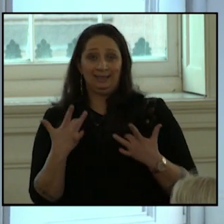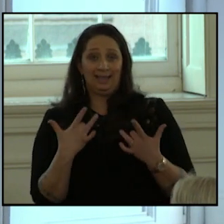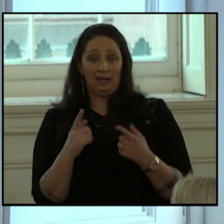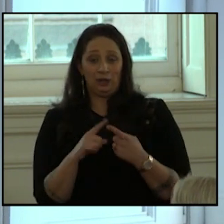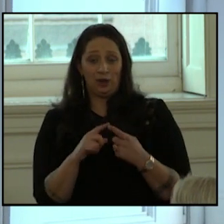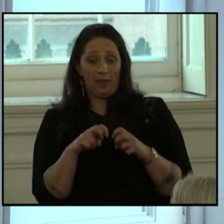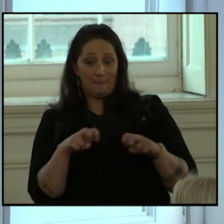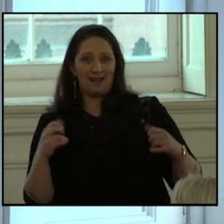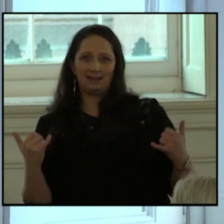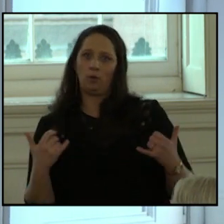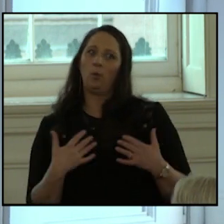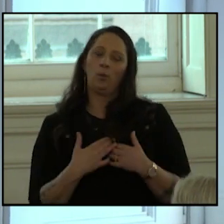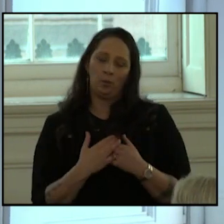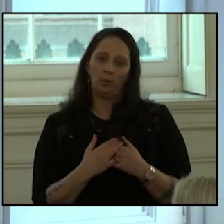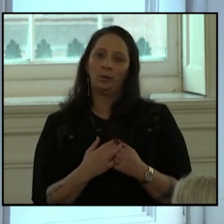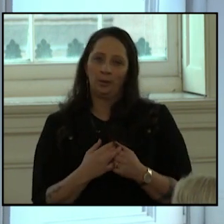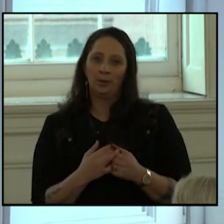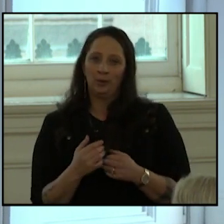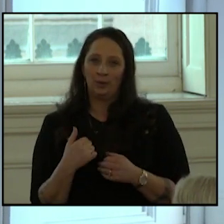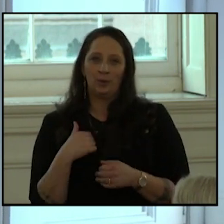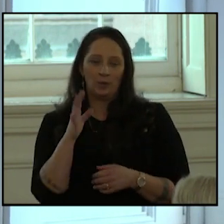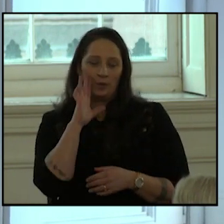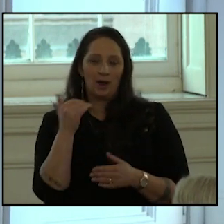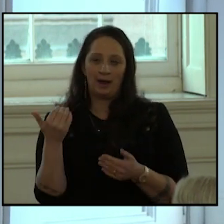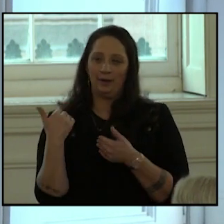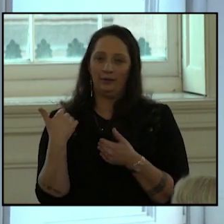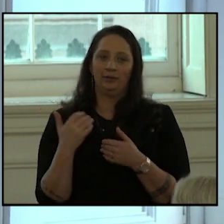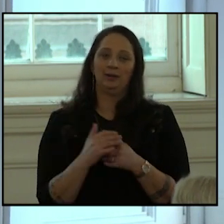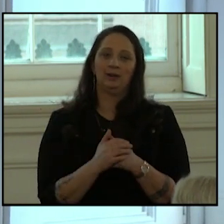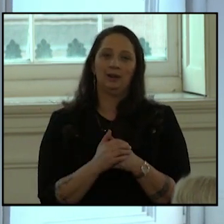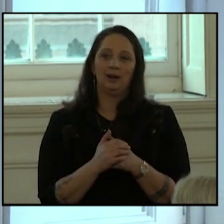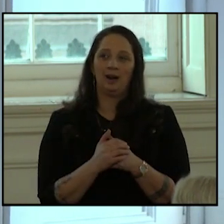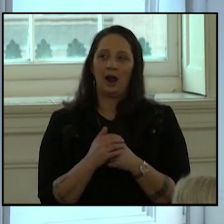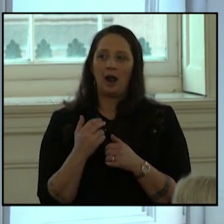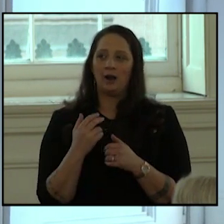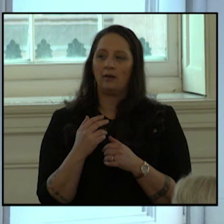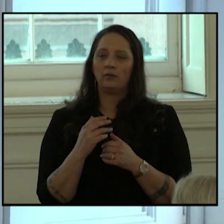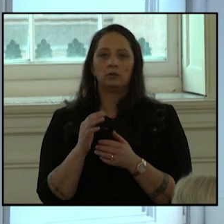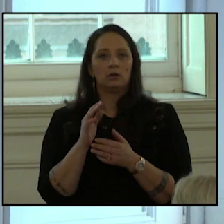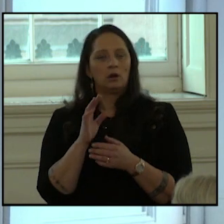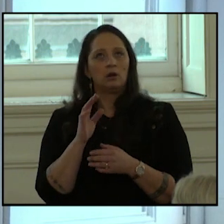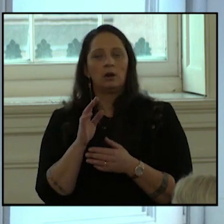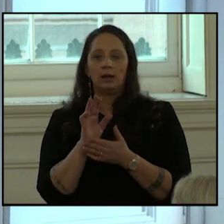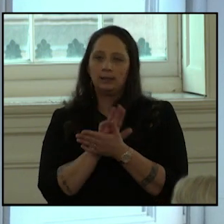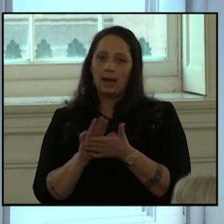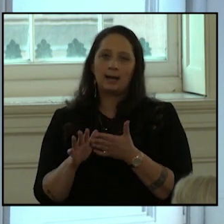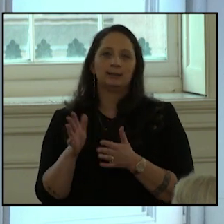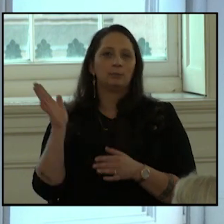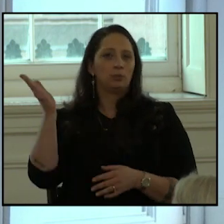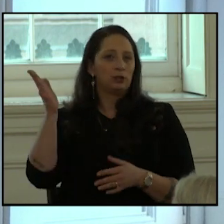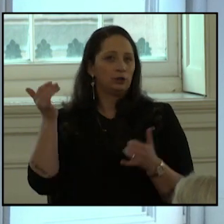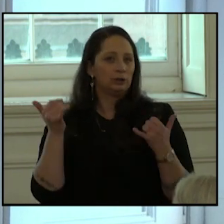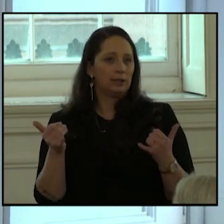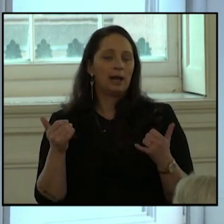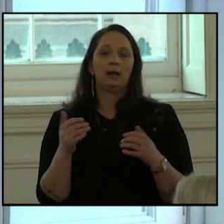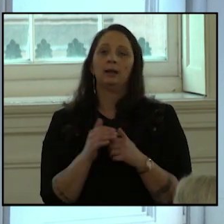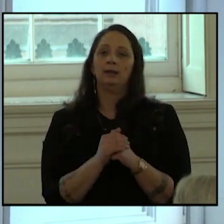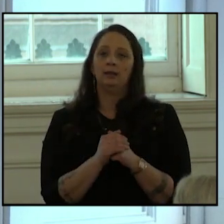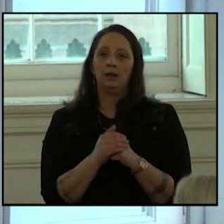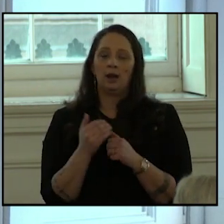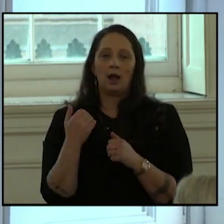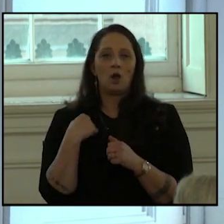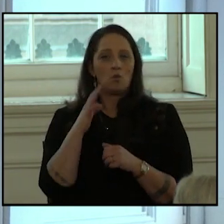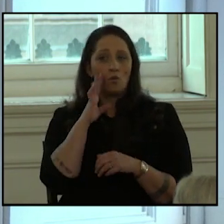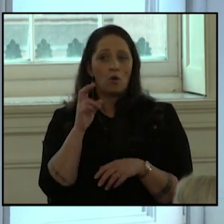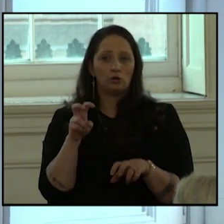about the panel today. We are going to have, we have very thoughtful speakers with us today, and we are going to go